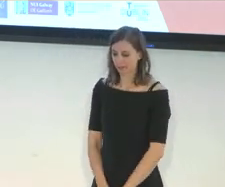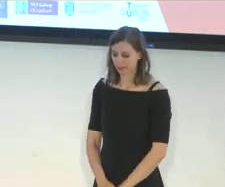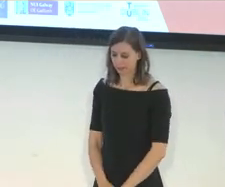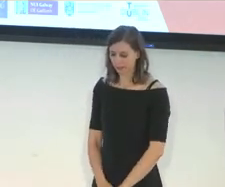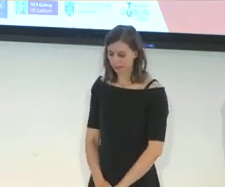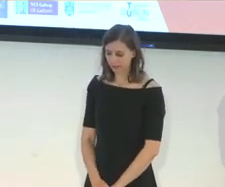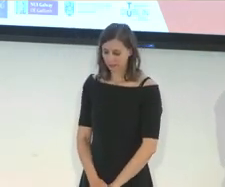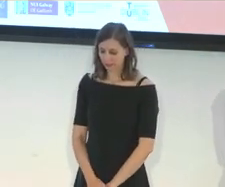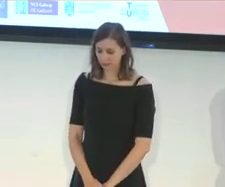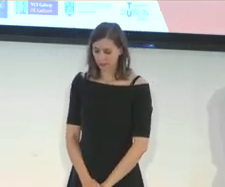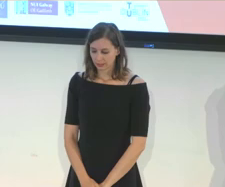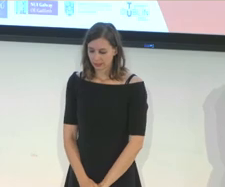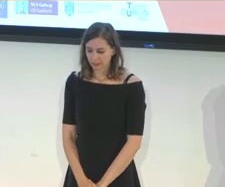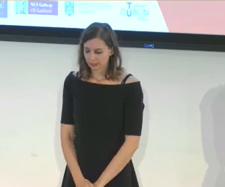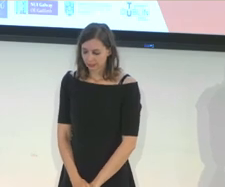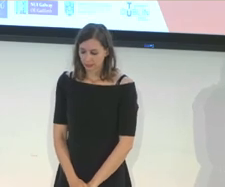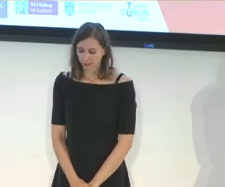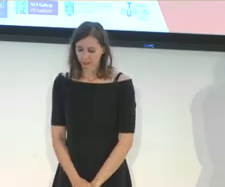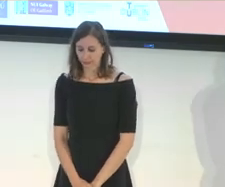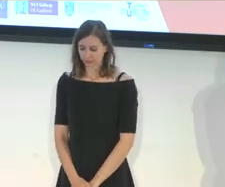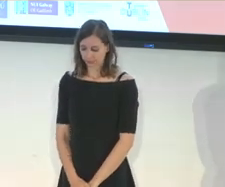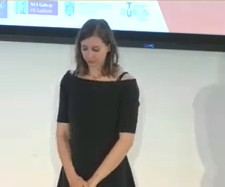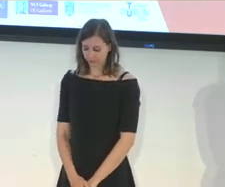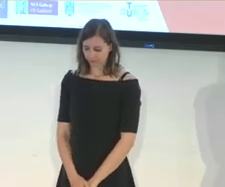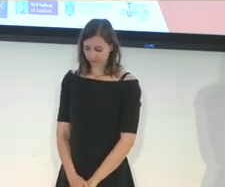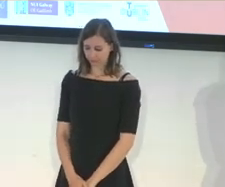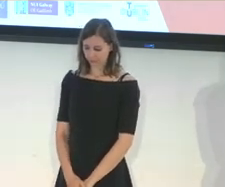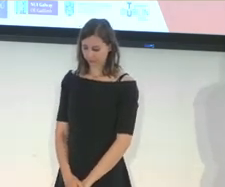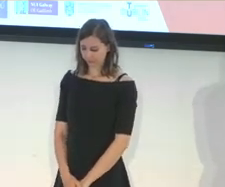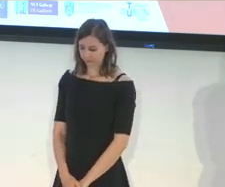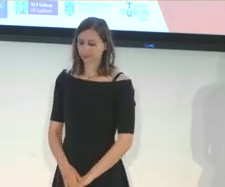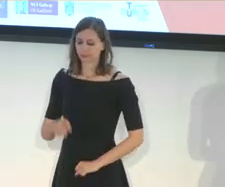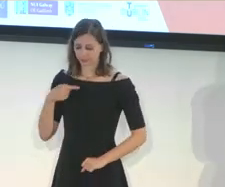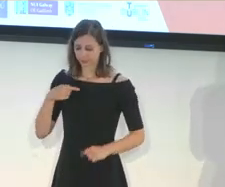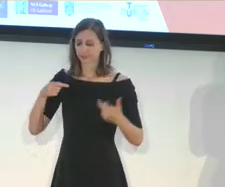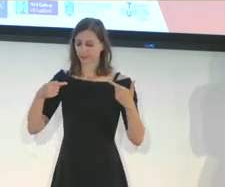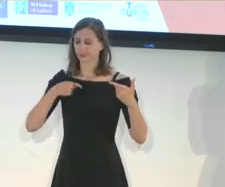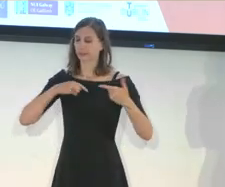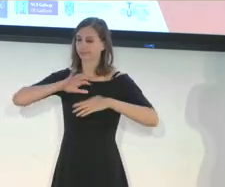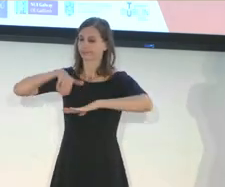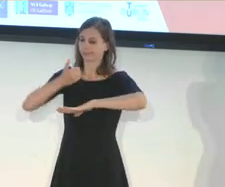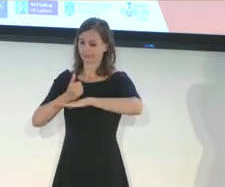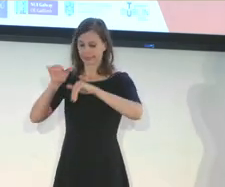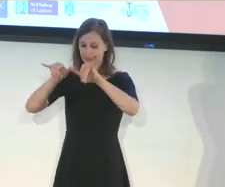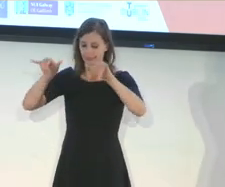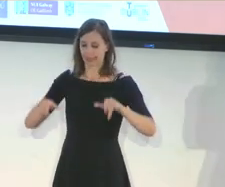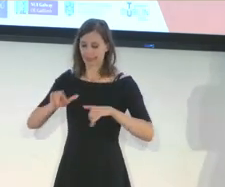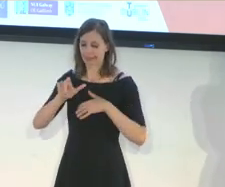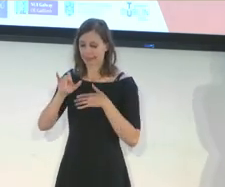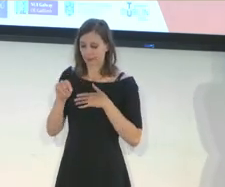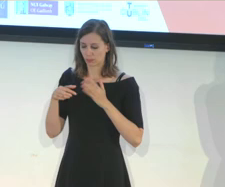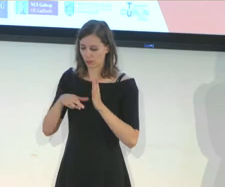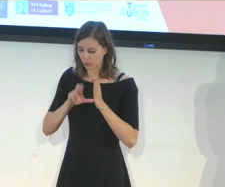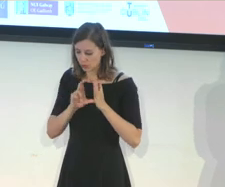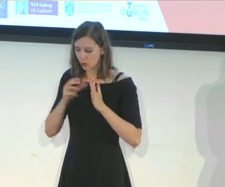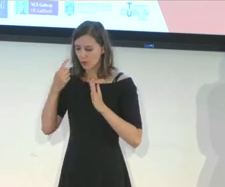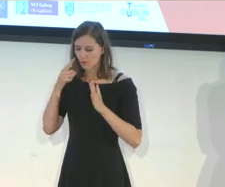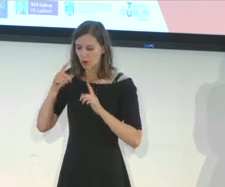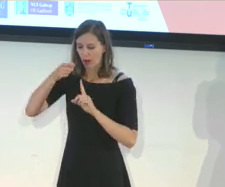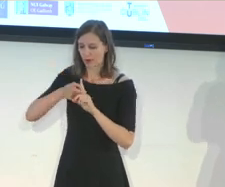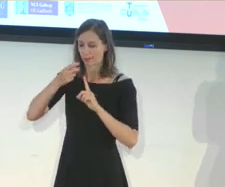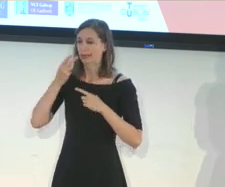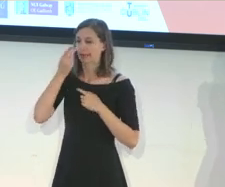As I took my first steps in this project, I performed a systematic literature review in automated lip reading and its applications in